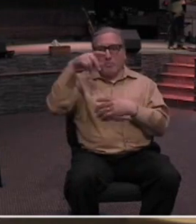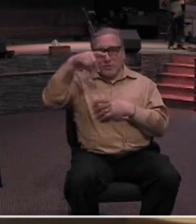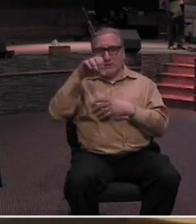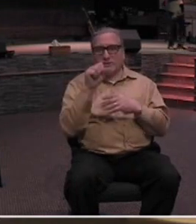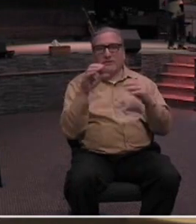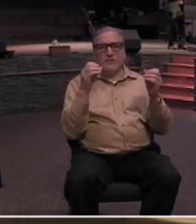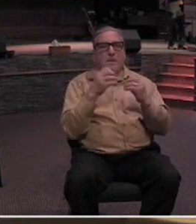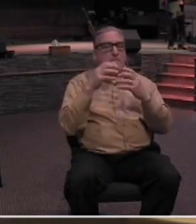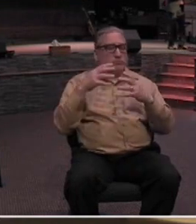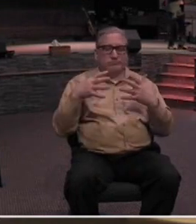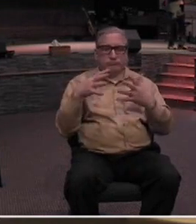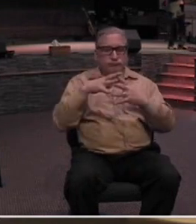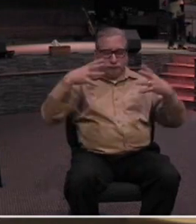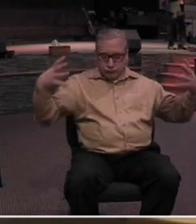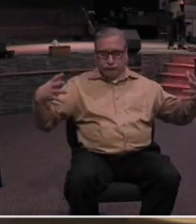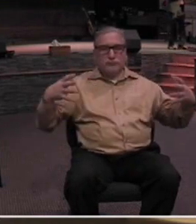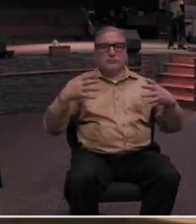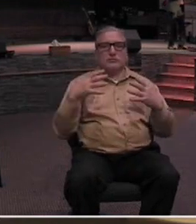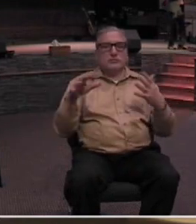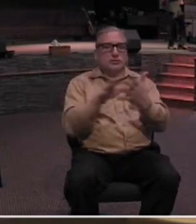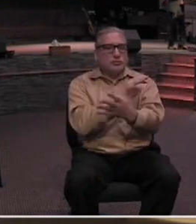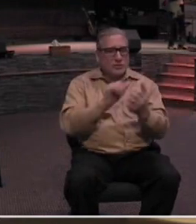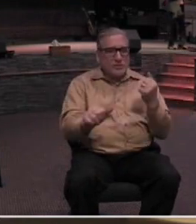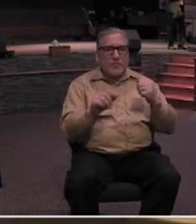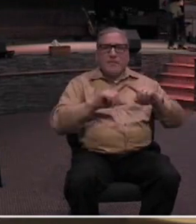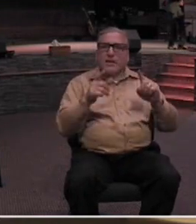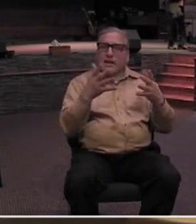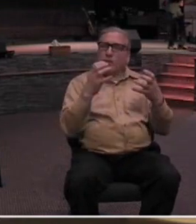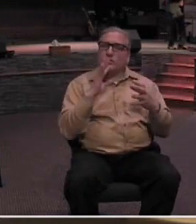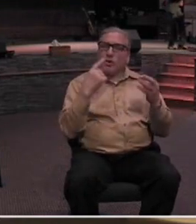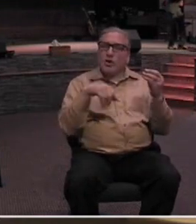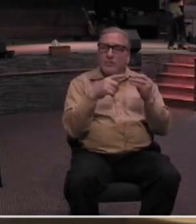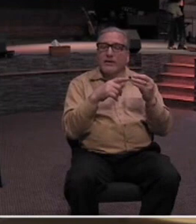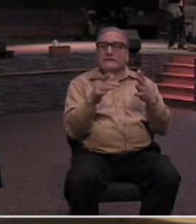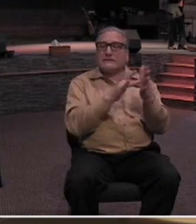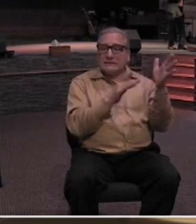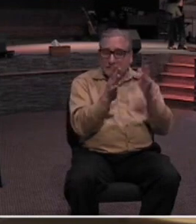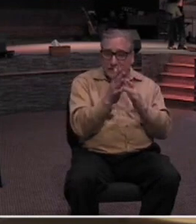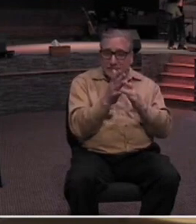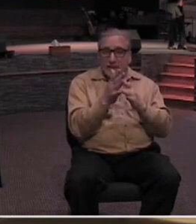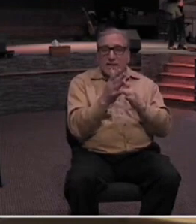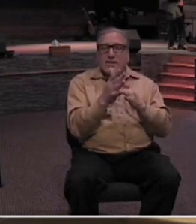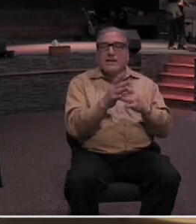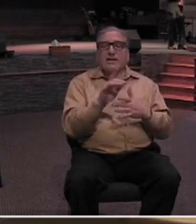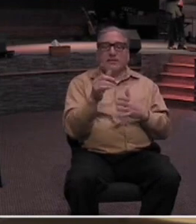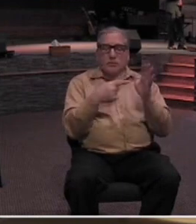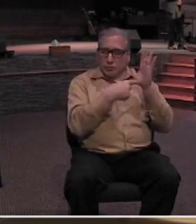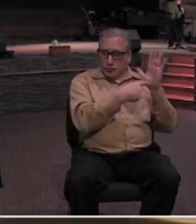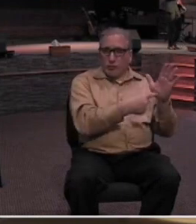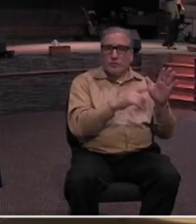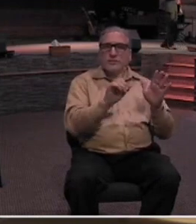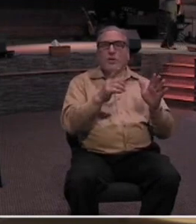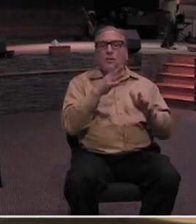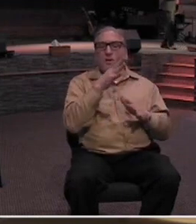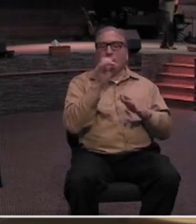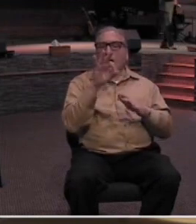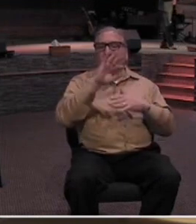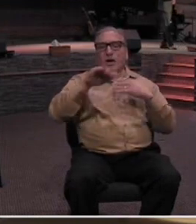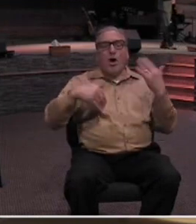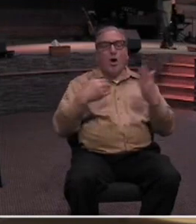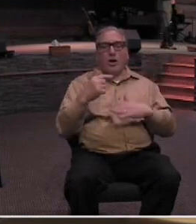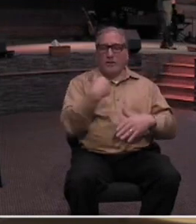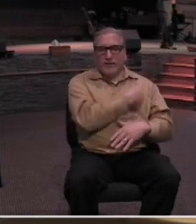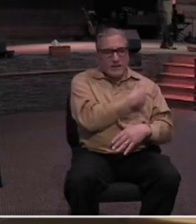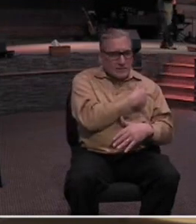to preach to you Jesus and to point somebody to the mother of us all. The Apostle Paul writes about her